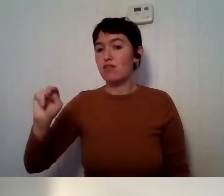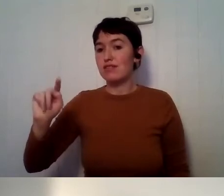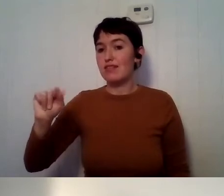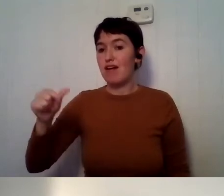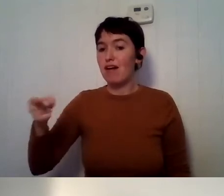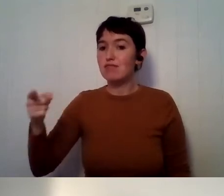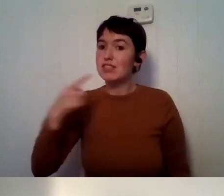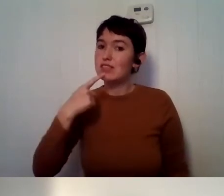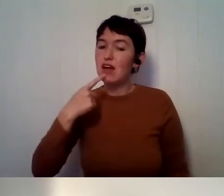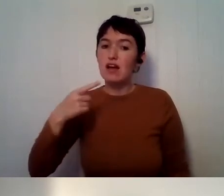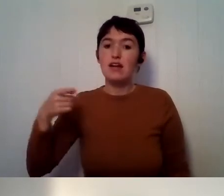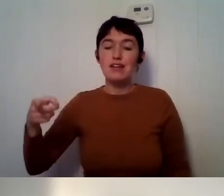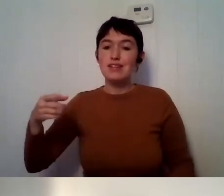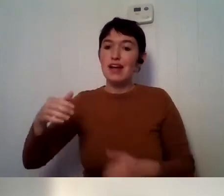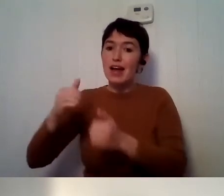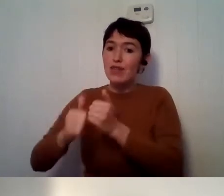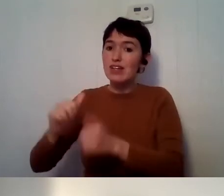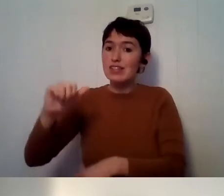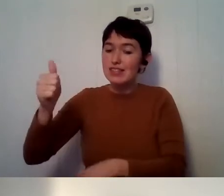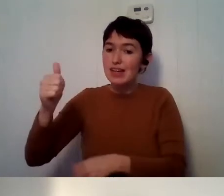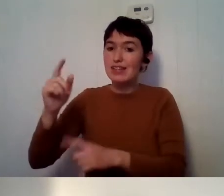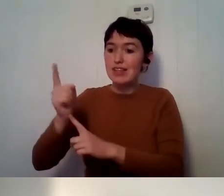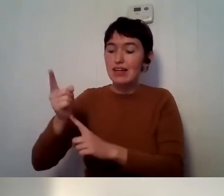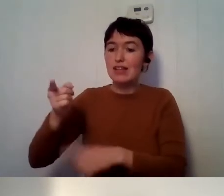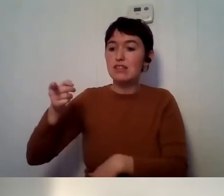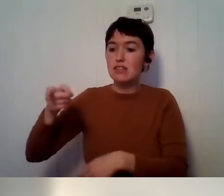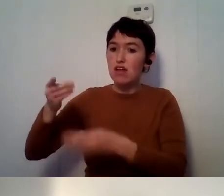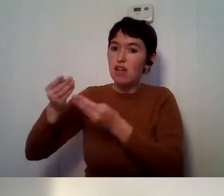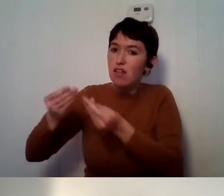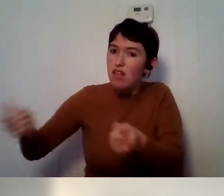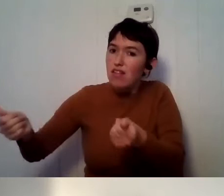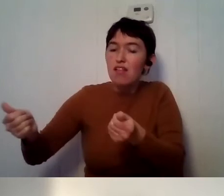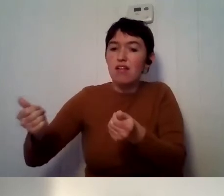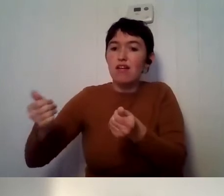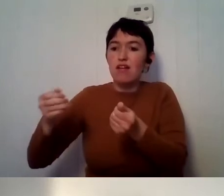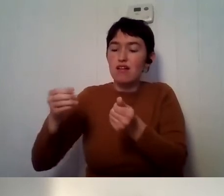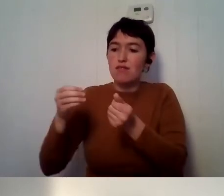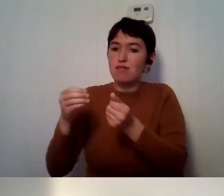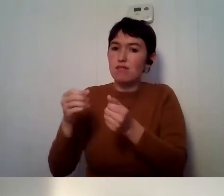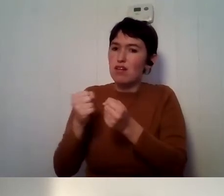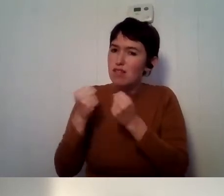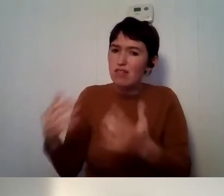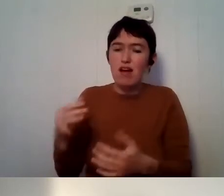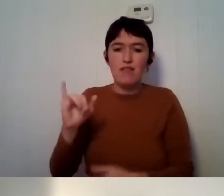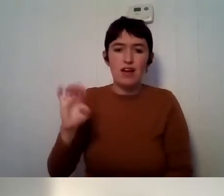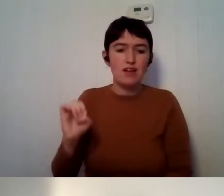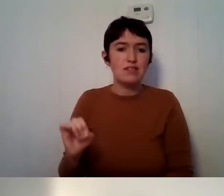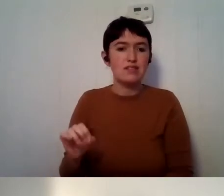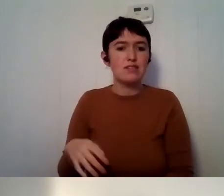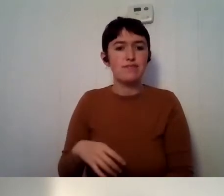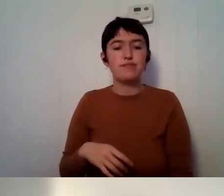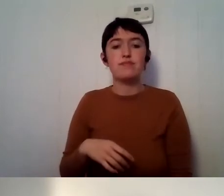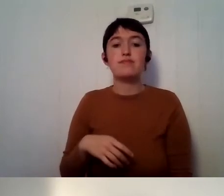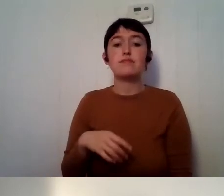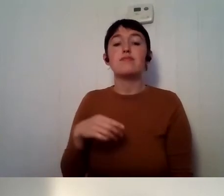the size of the Titanic every 10 seconds. And NASA's since updated that. And today they're saying ice is melting the size of 2